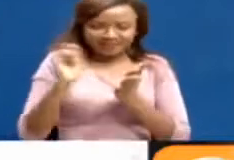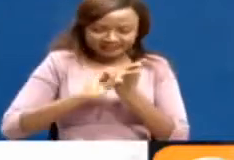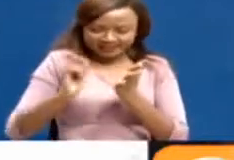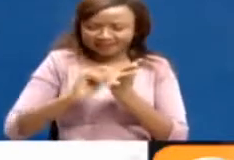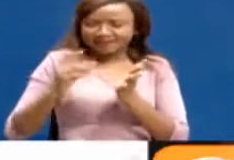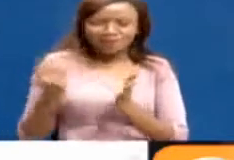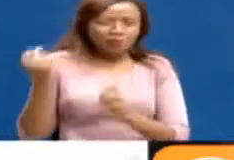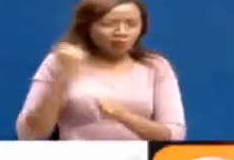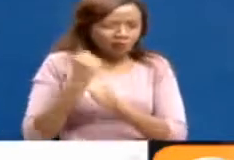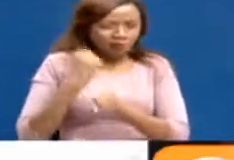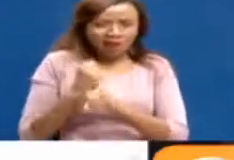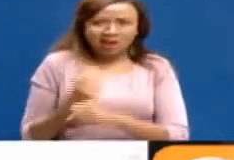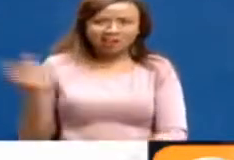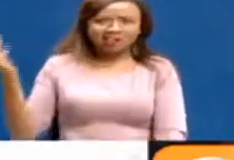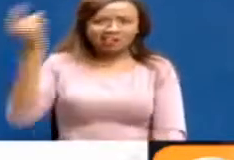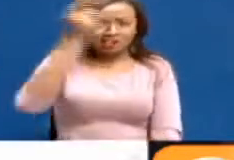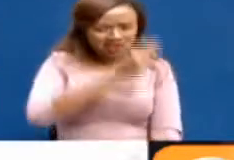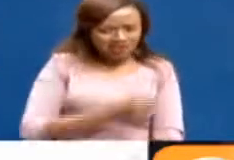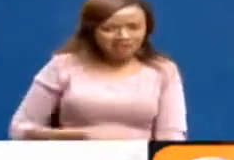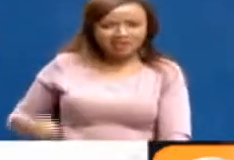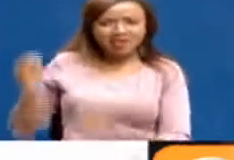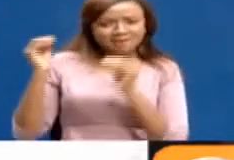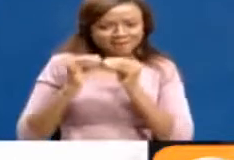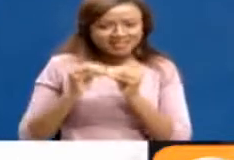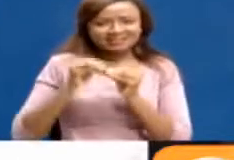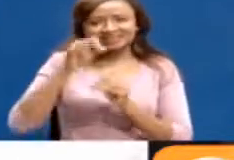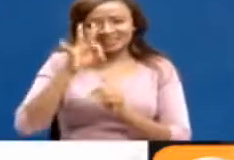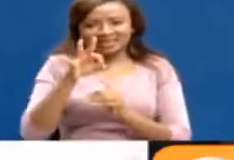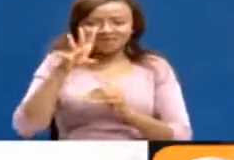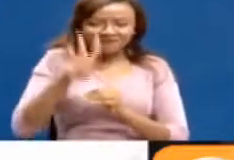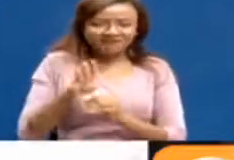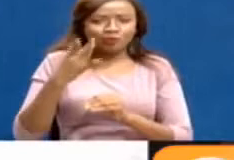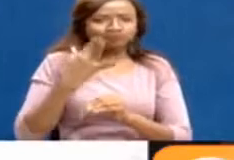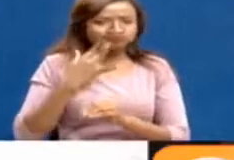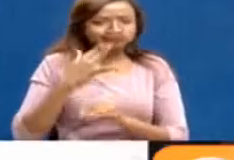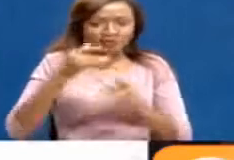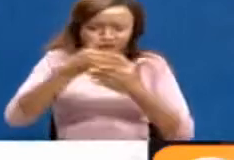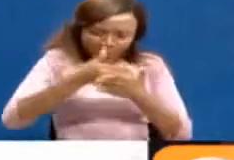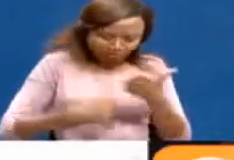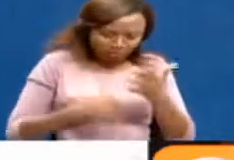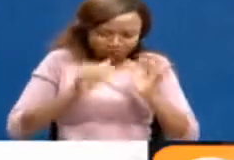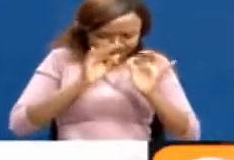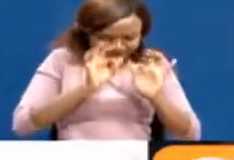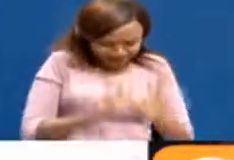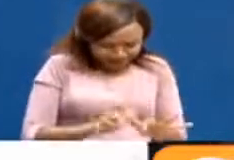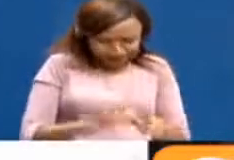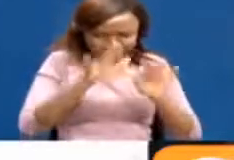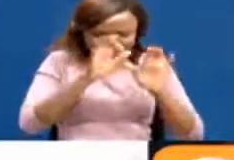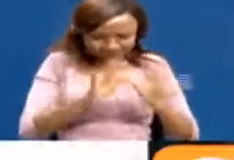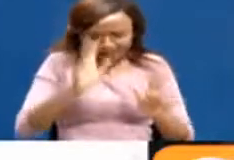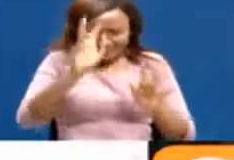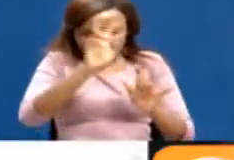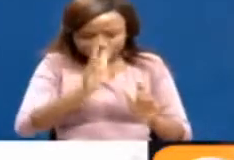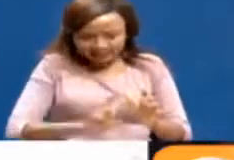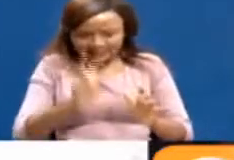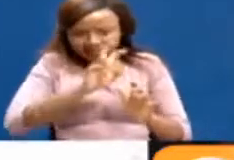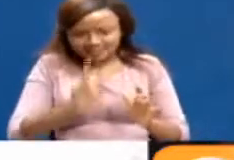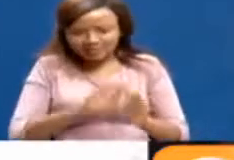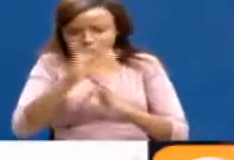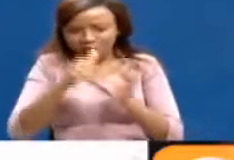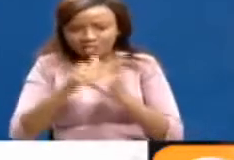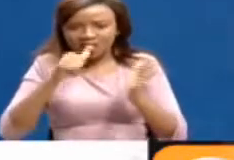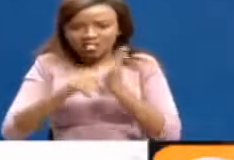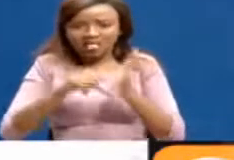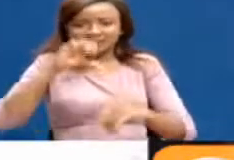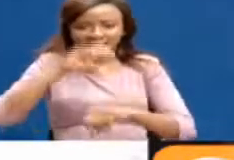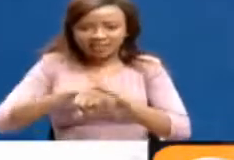Jeff. I'm talking about 14 meetings, 3 meetings every day online, and they're doing reports, going through each and every single letter of any submission